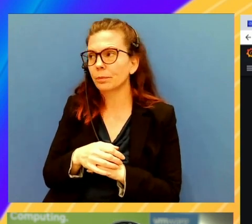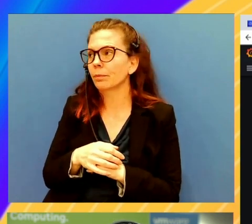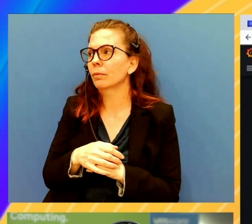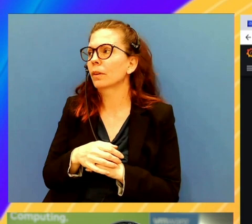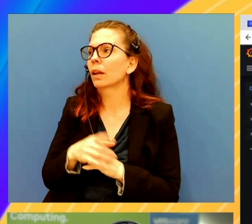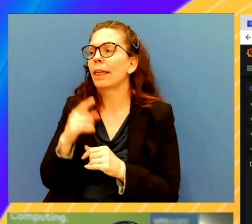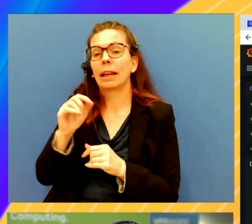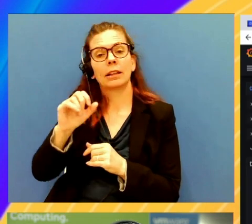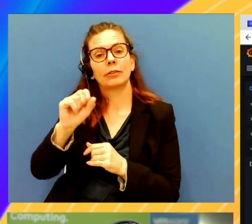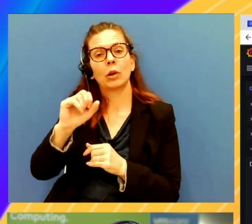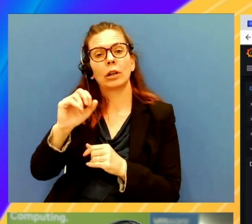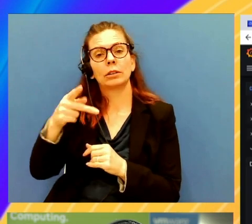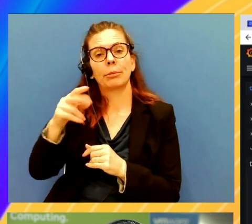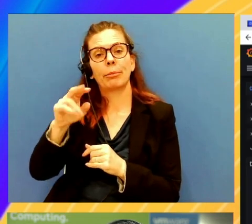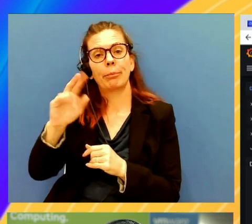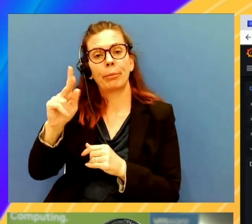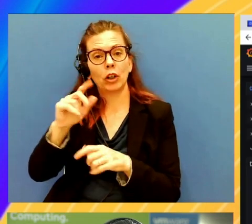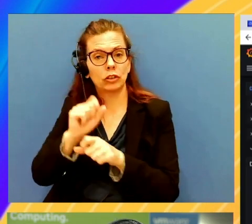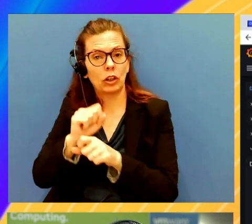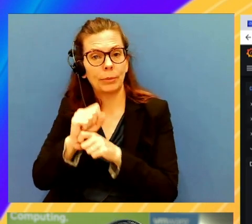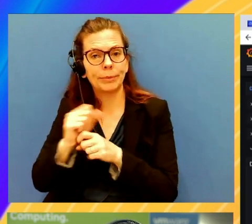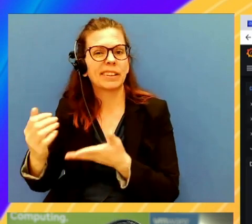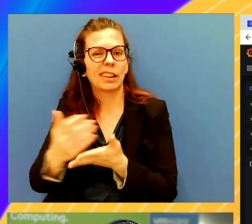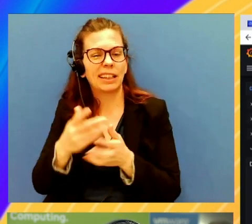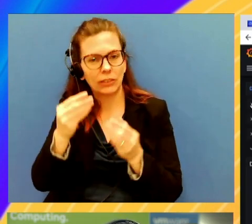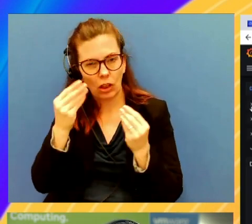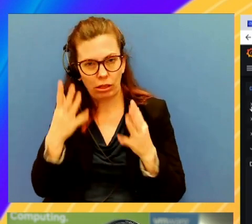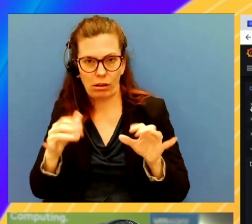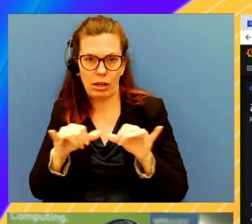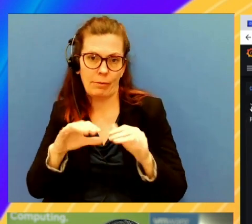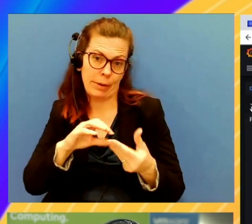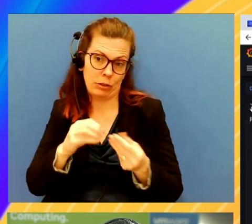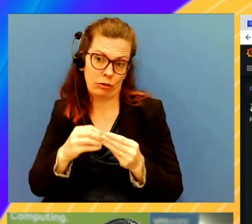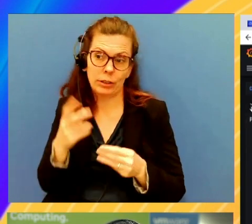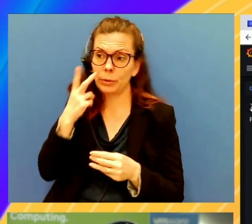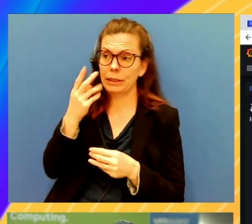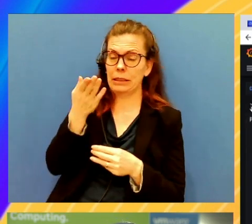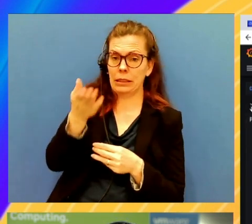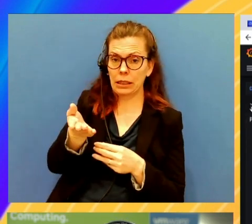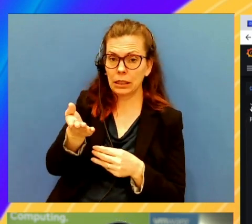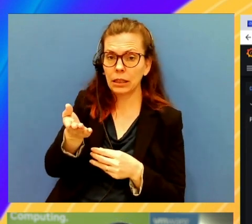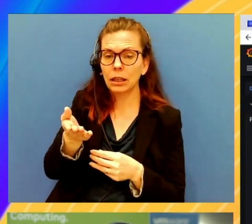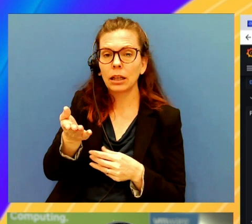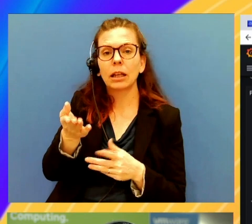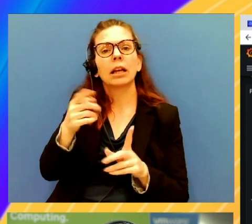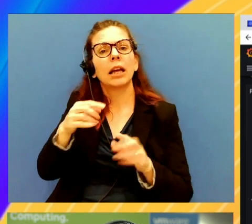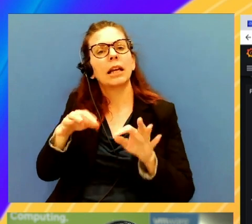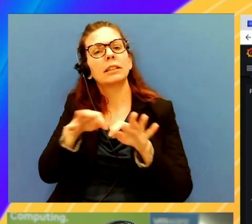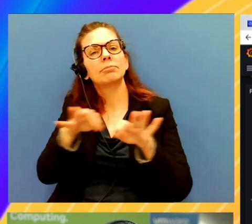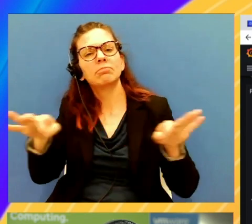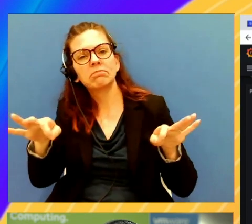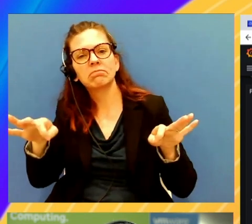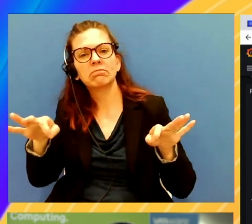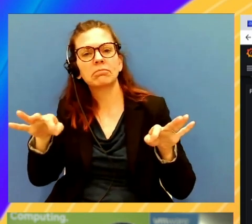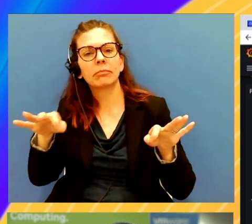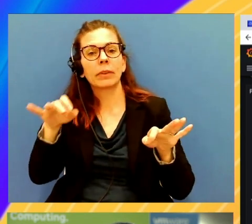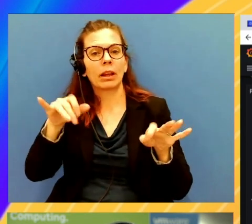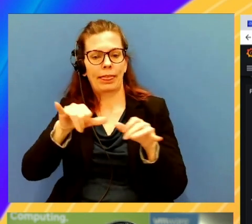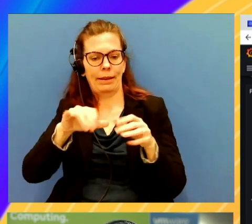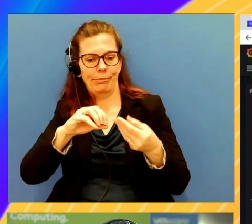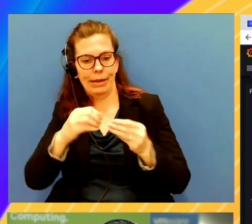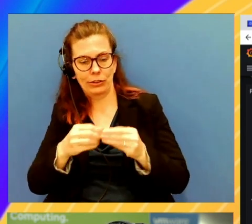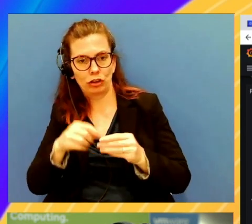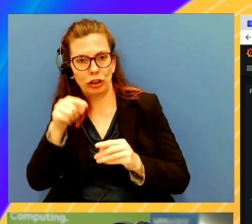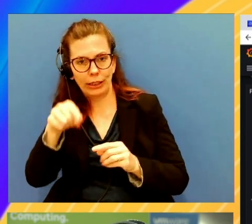for Spark jobs, and it collects a bunch of metrics. As you can see, the pod states, the metric